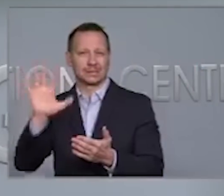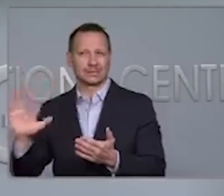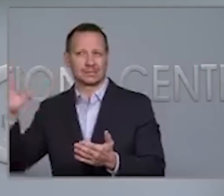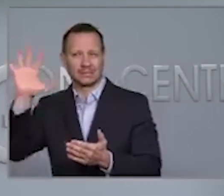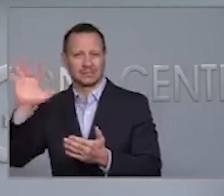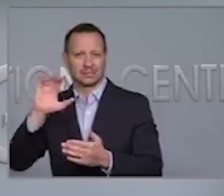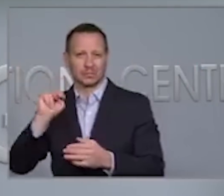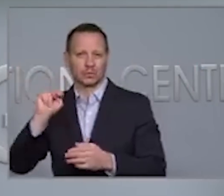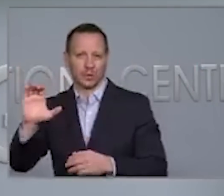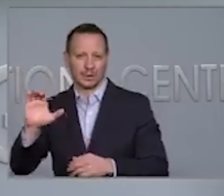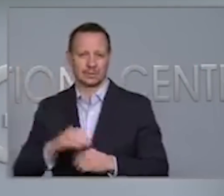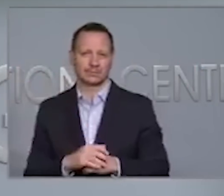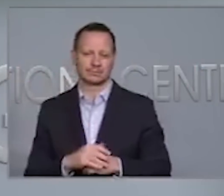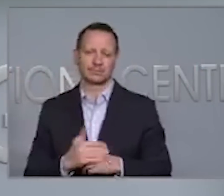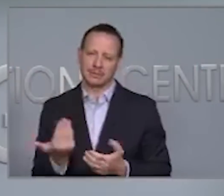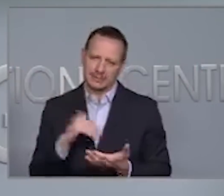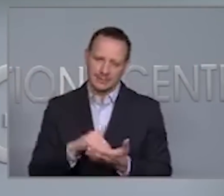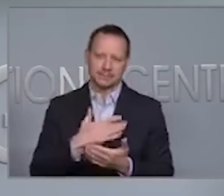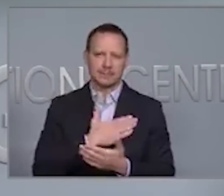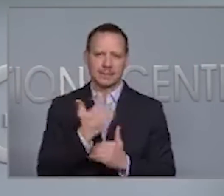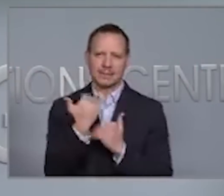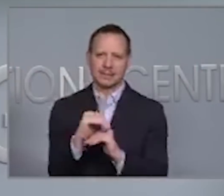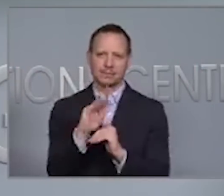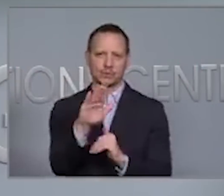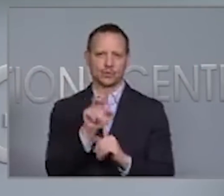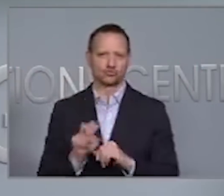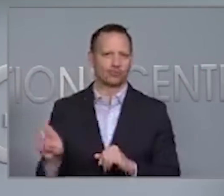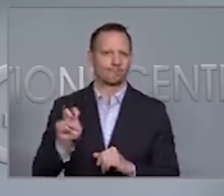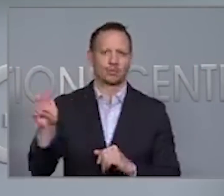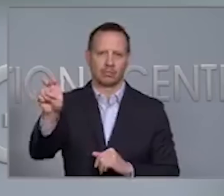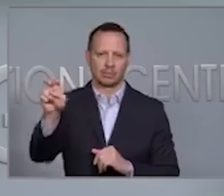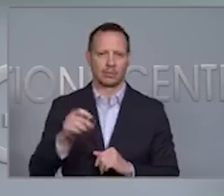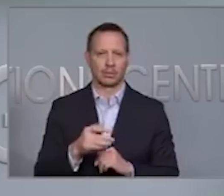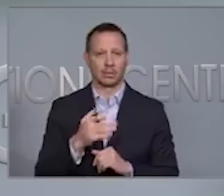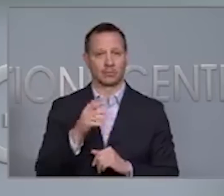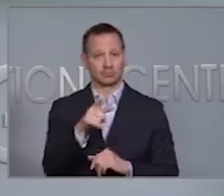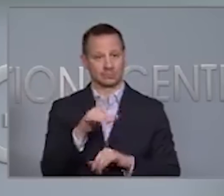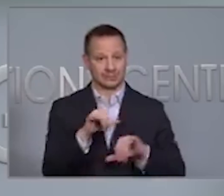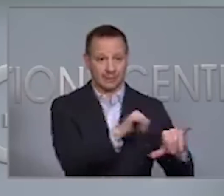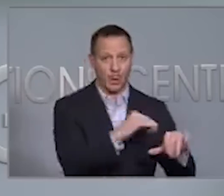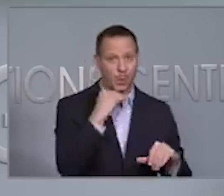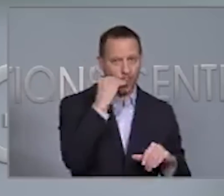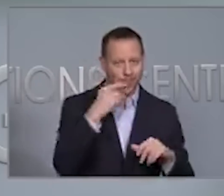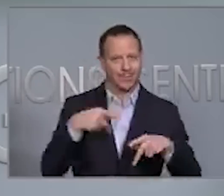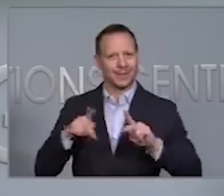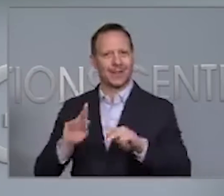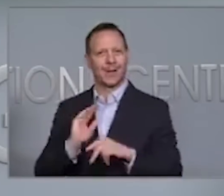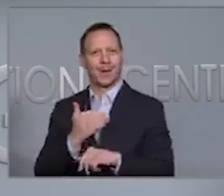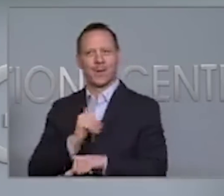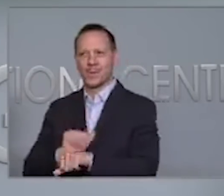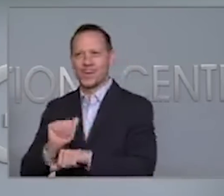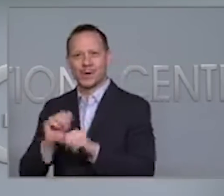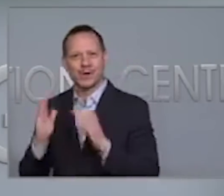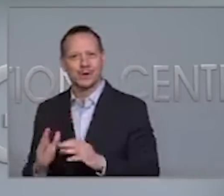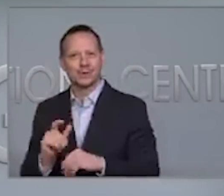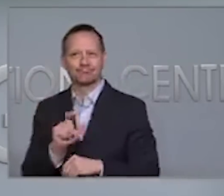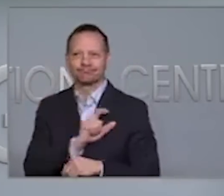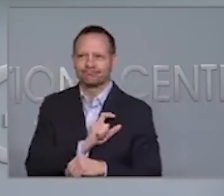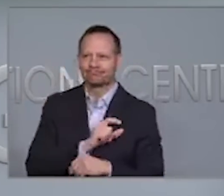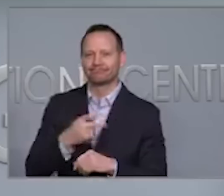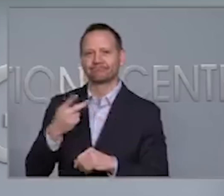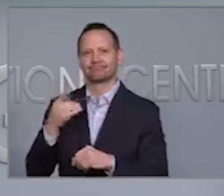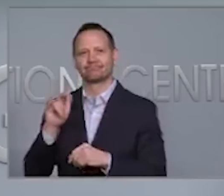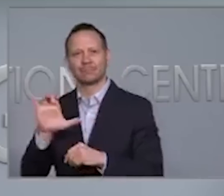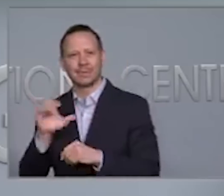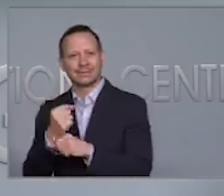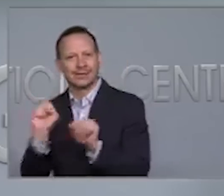limit unnecessary travel. This will allow our crews, law enforcement, utility workers, and other public safety officials